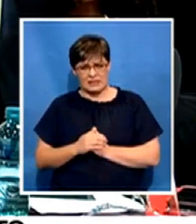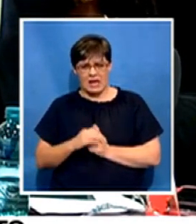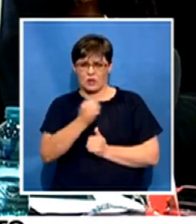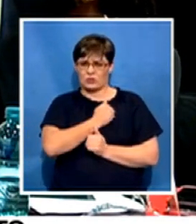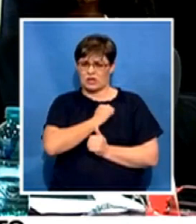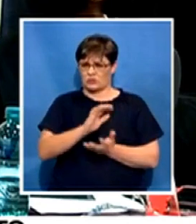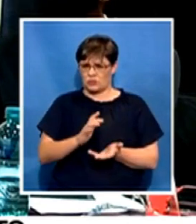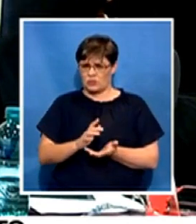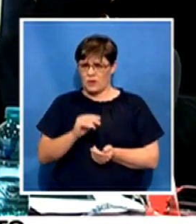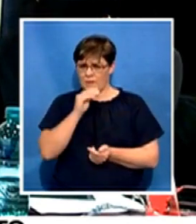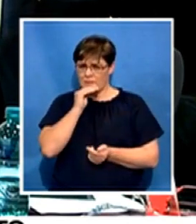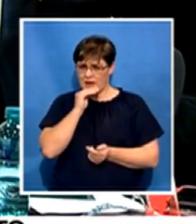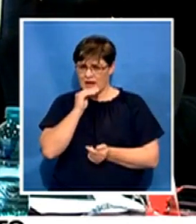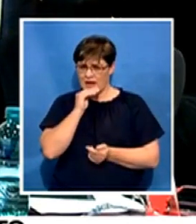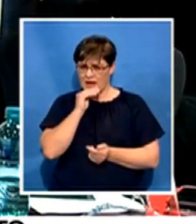that we had?